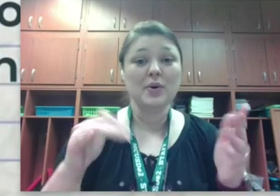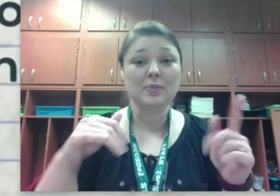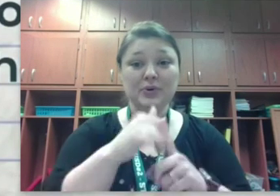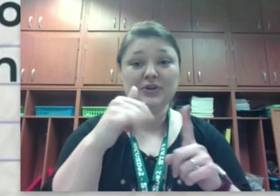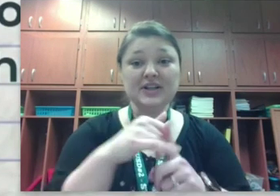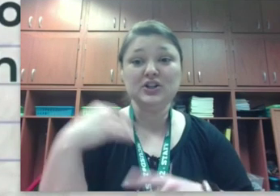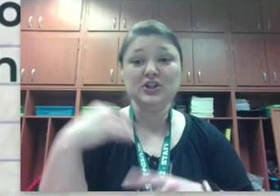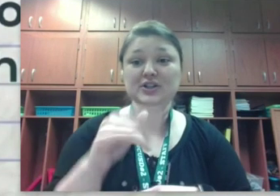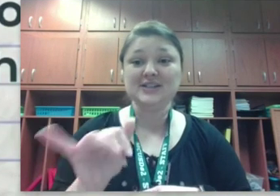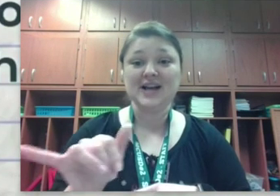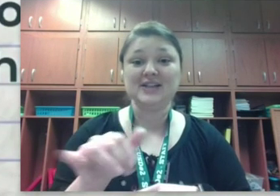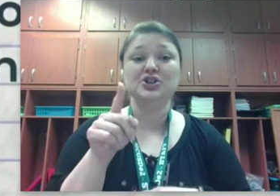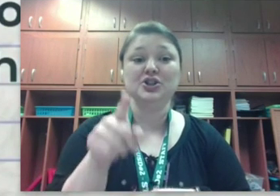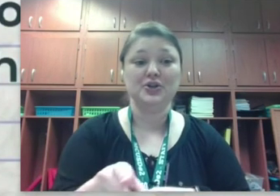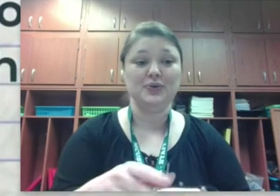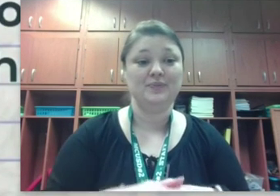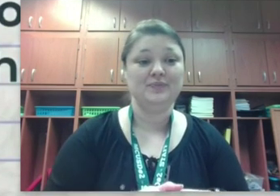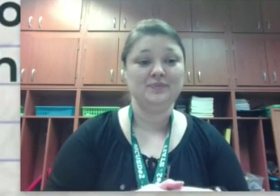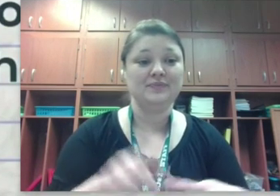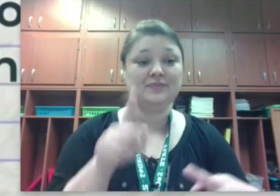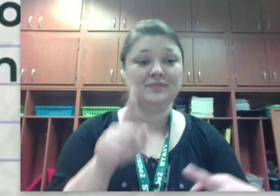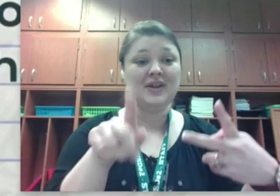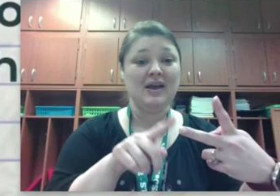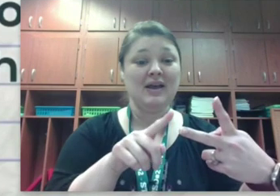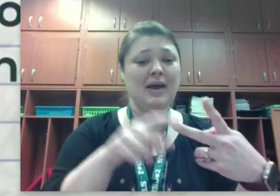Draw what bullying looks like to you.